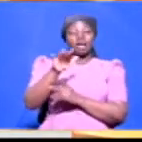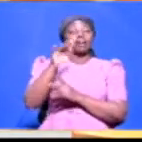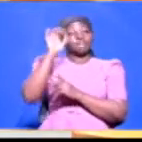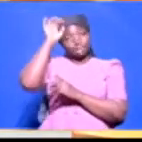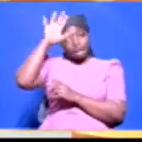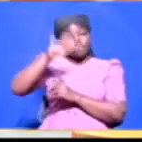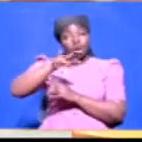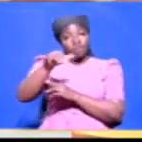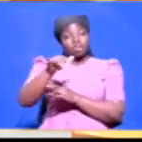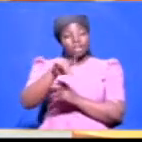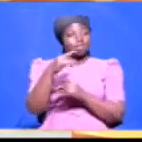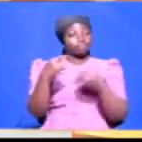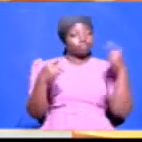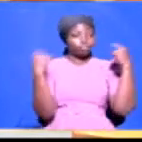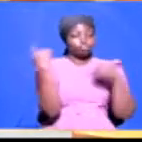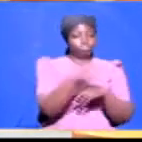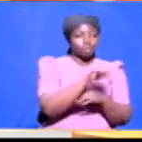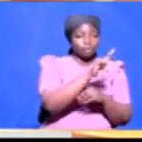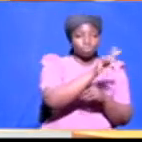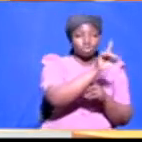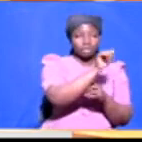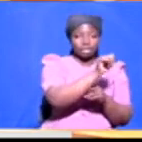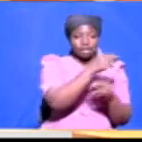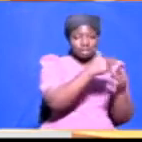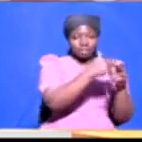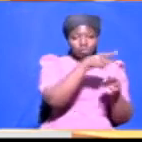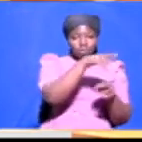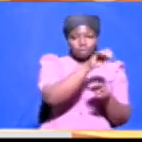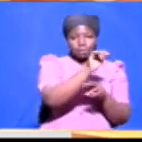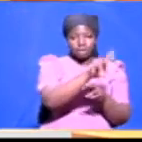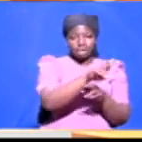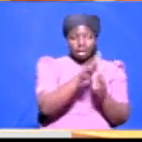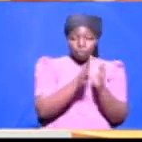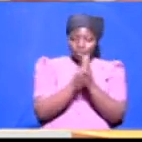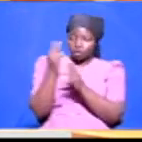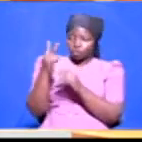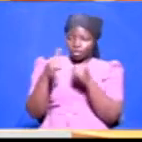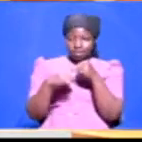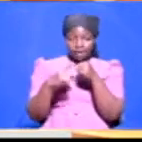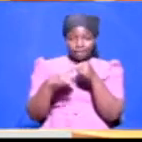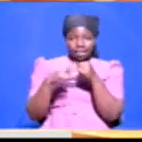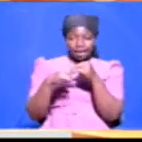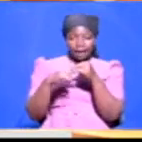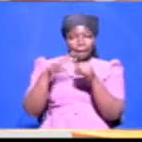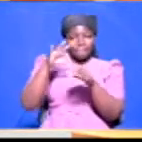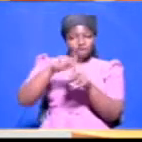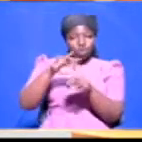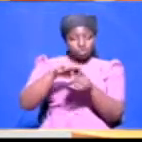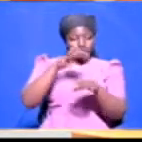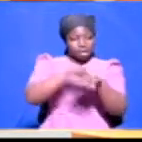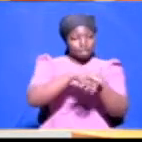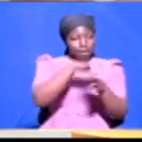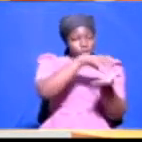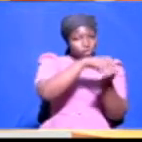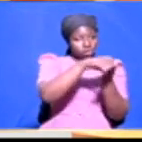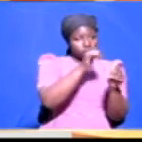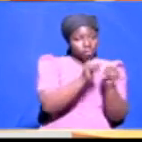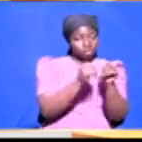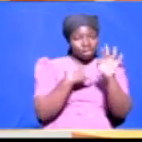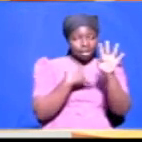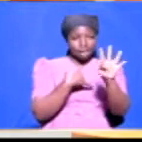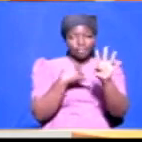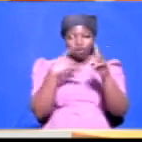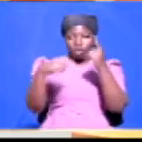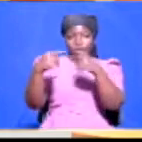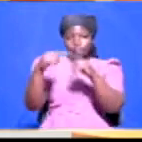UDA opponent Peter Thumbi by only 27 votes to clinch the seat that attracted four candidates. UDA had